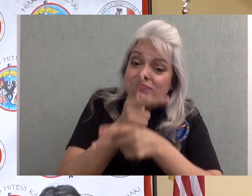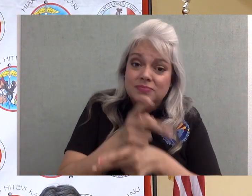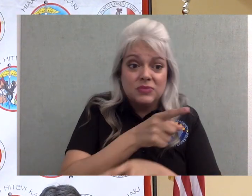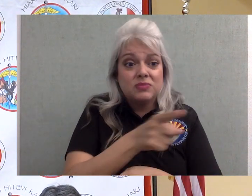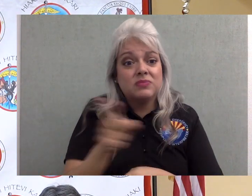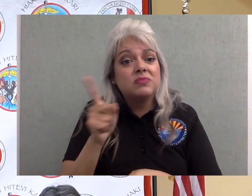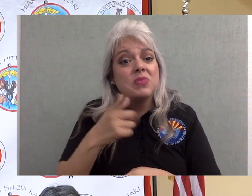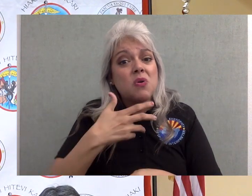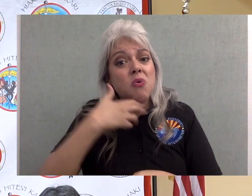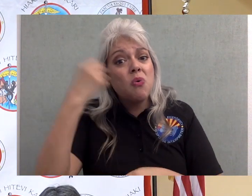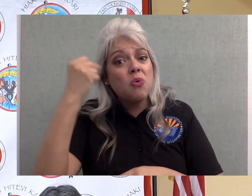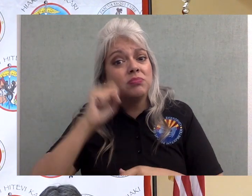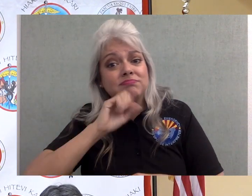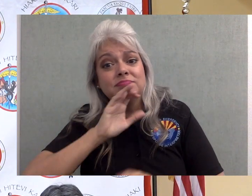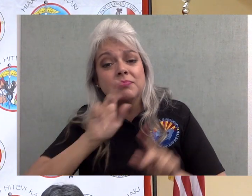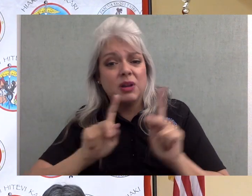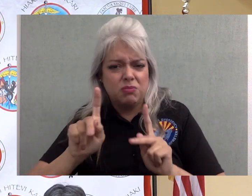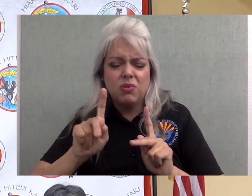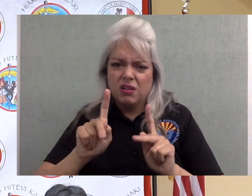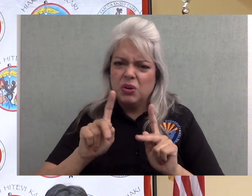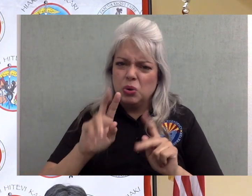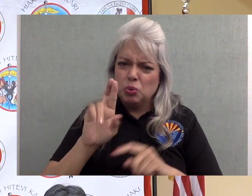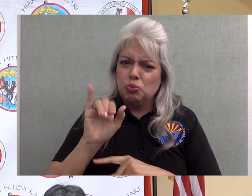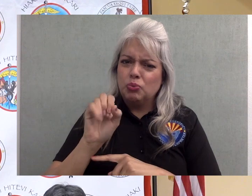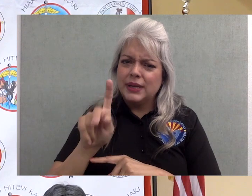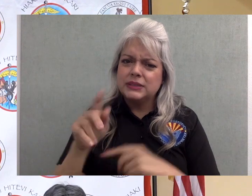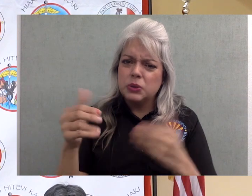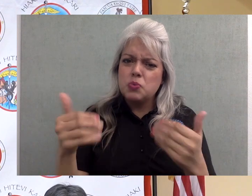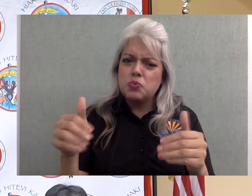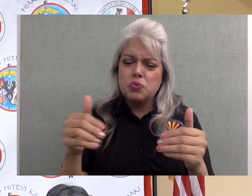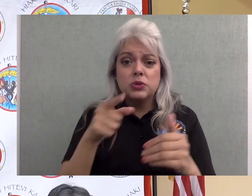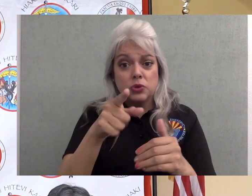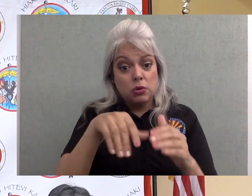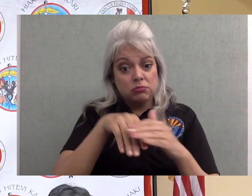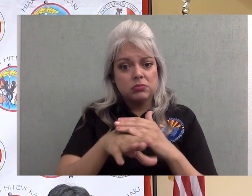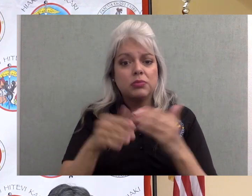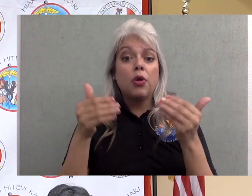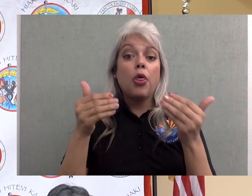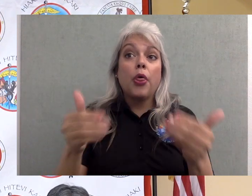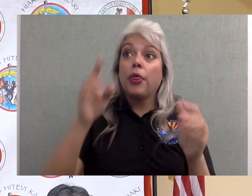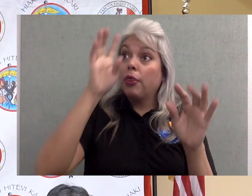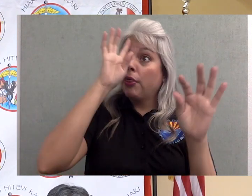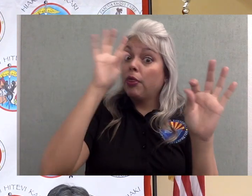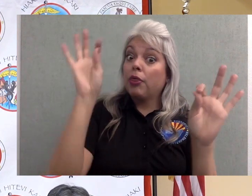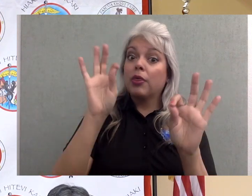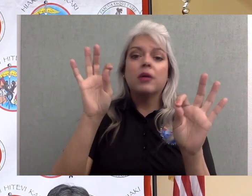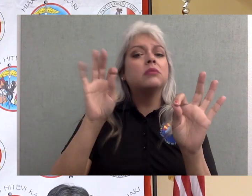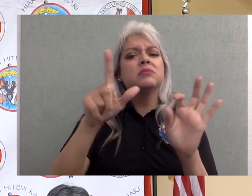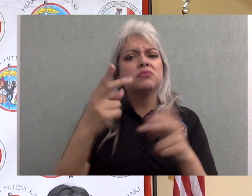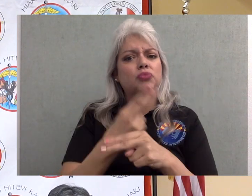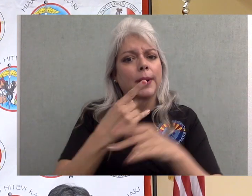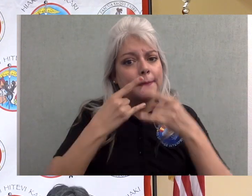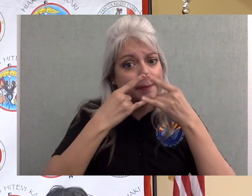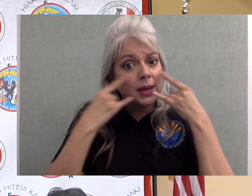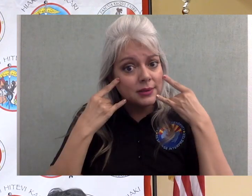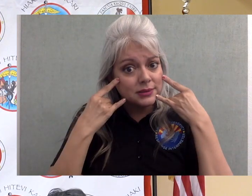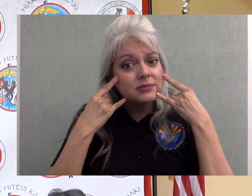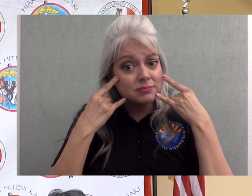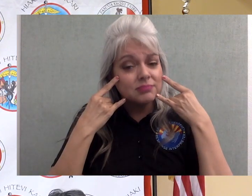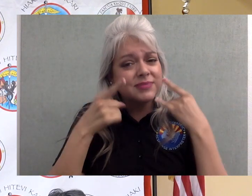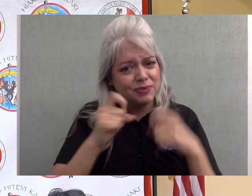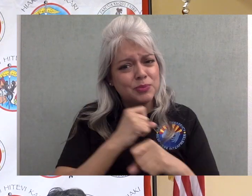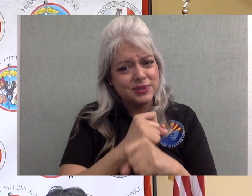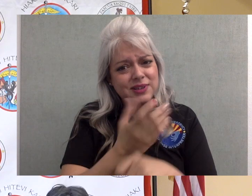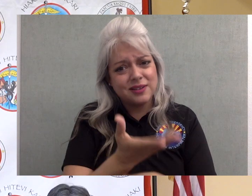at-risk folks, so if you're coming, you must definitely wear a mask. Don't come if you're not going to wear a mask, because remember, you need to protect them